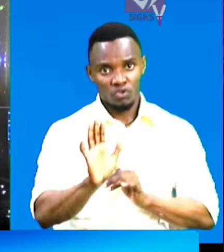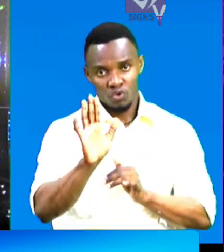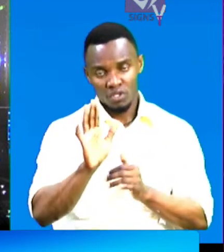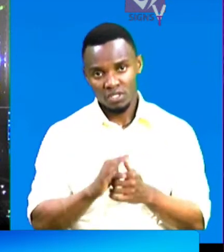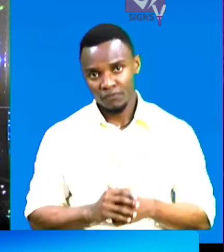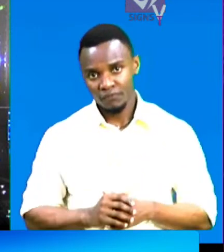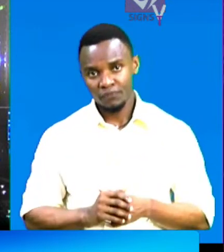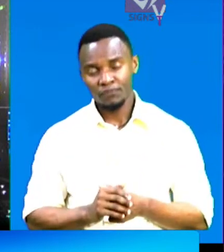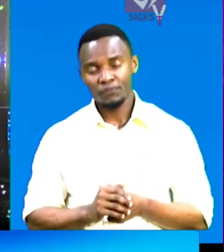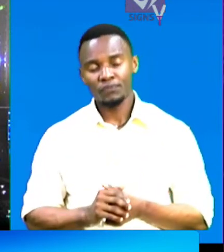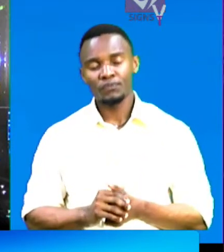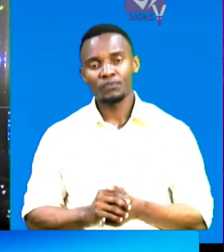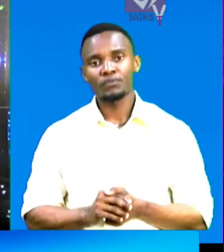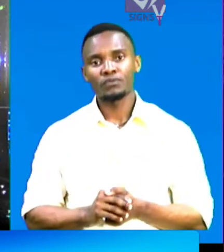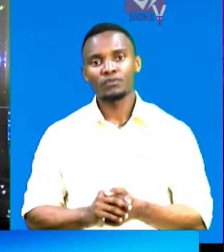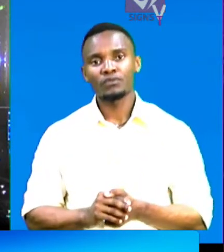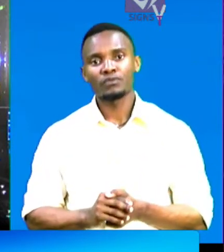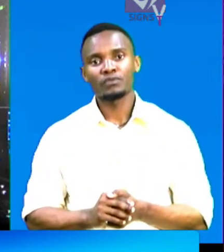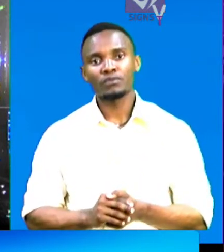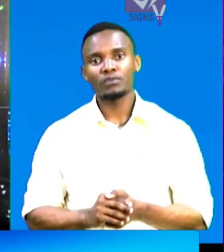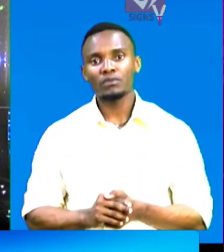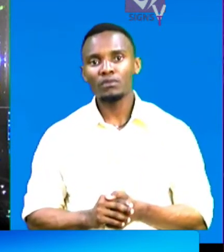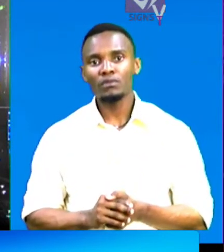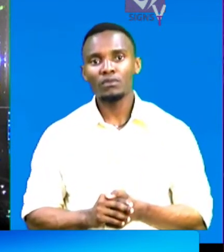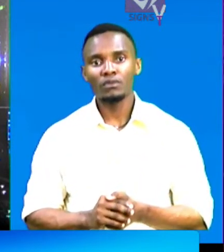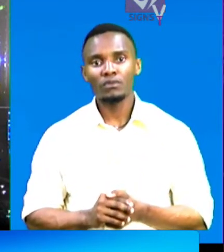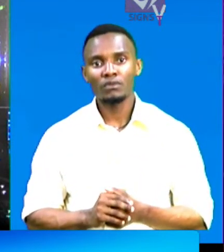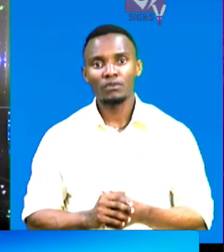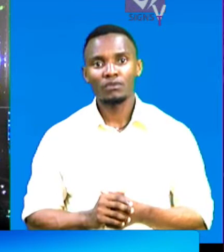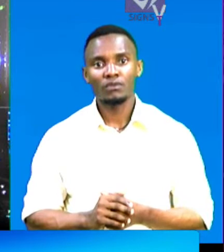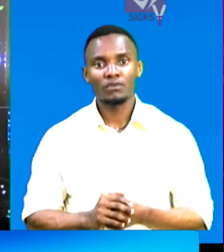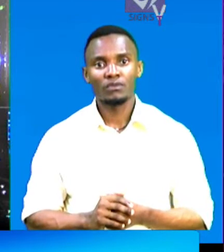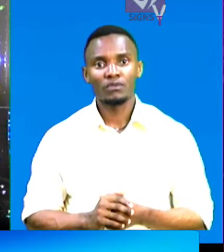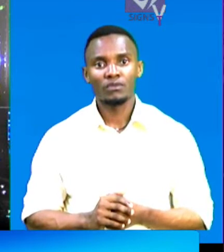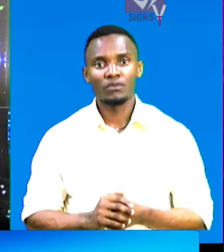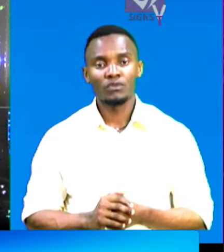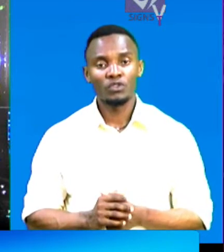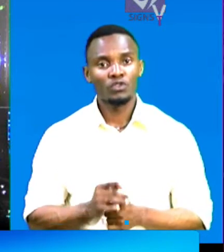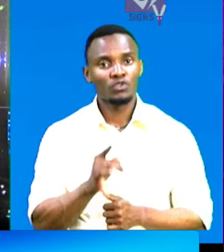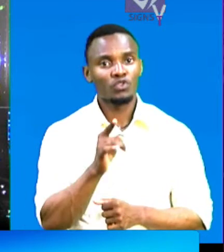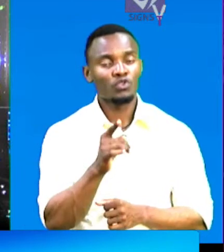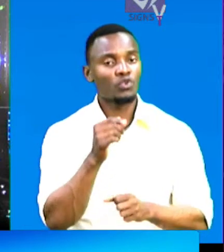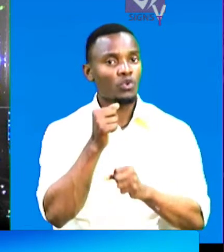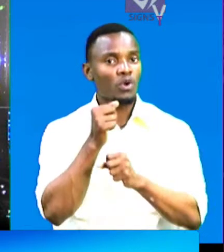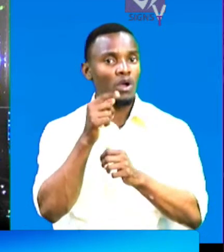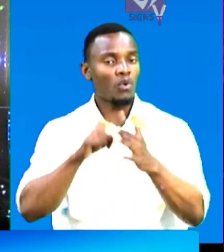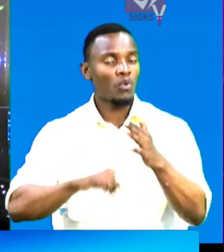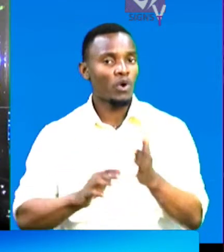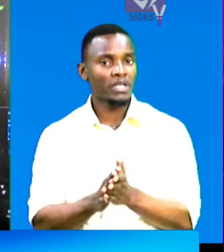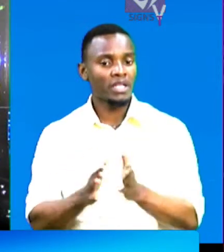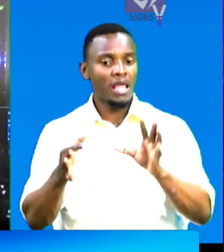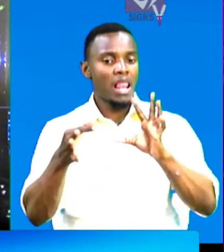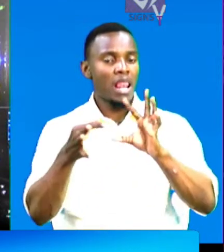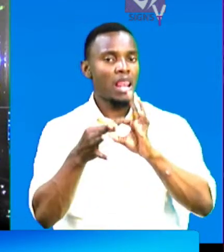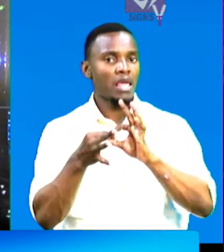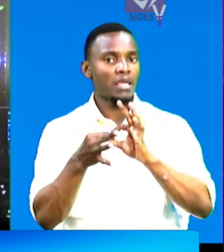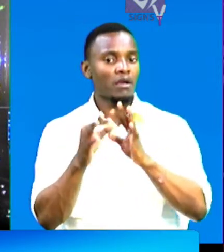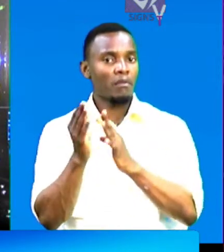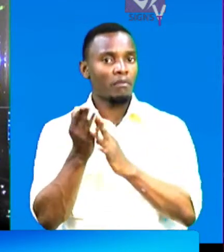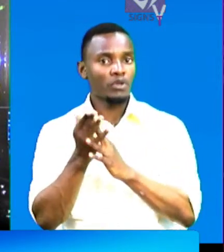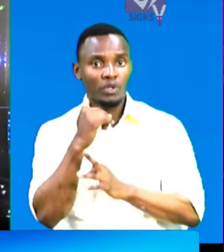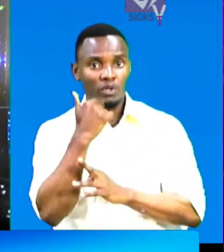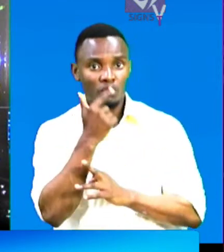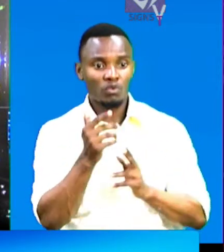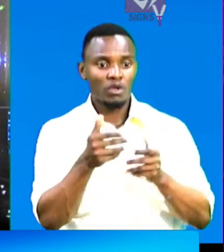Alright, so here you are just a link between the